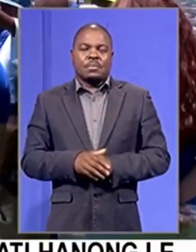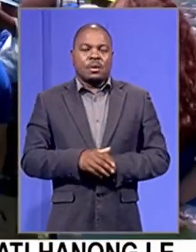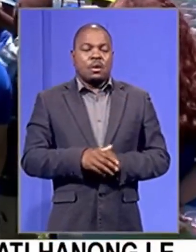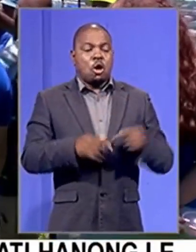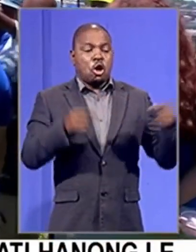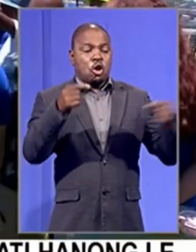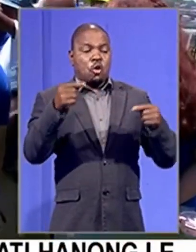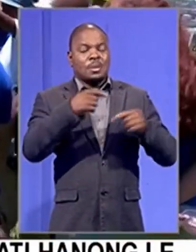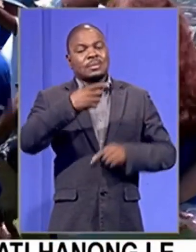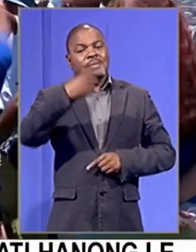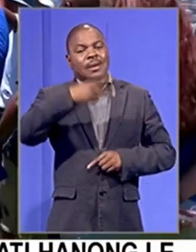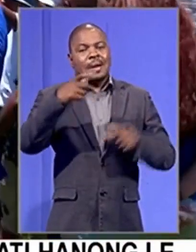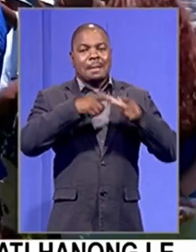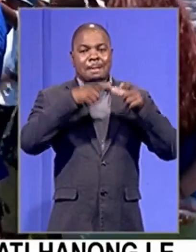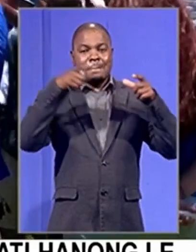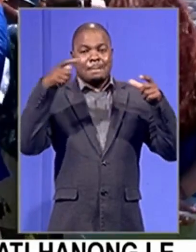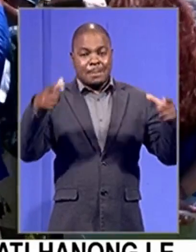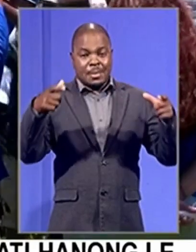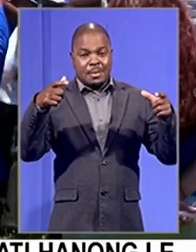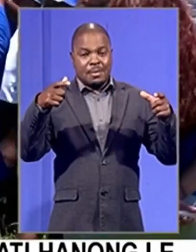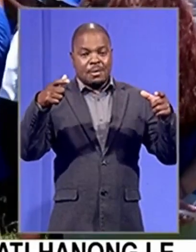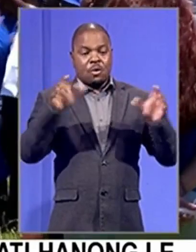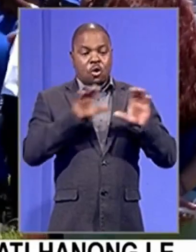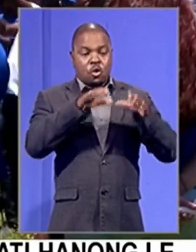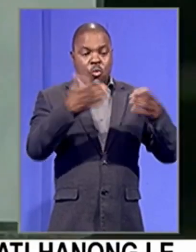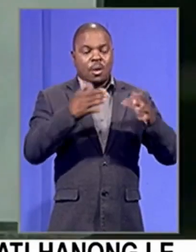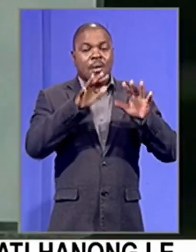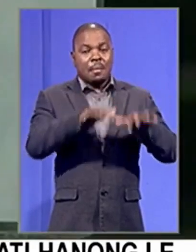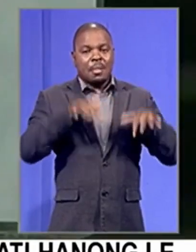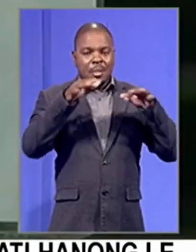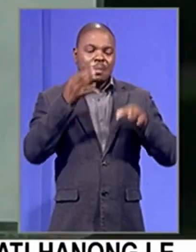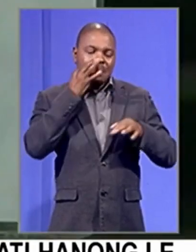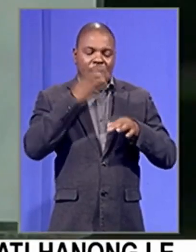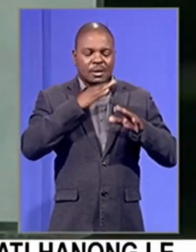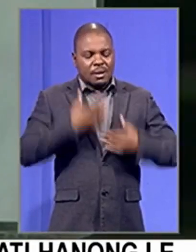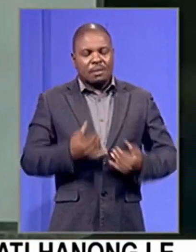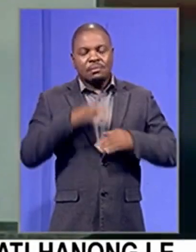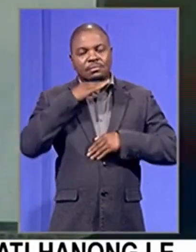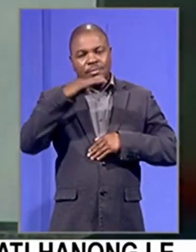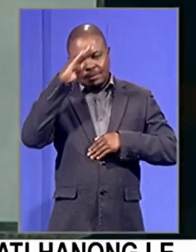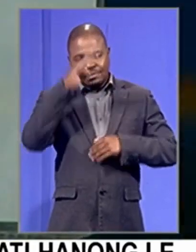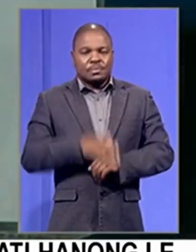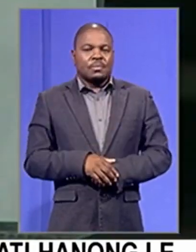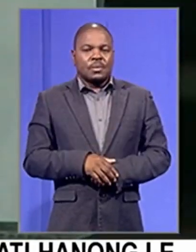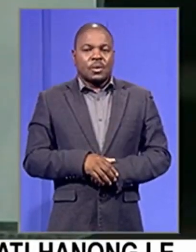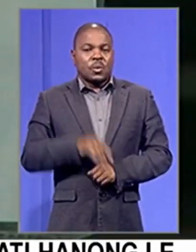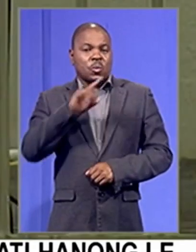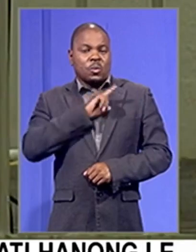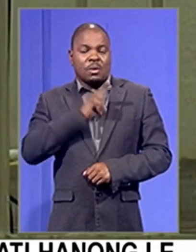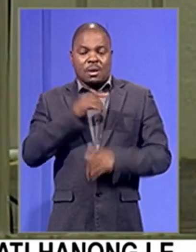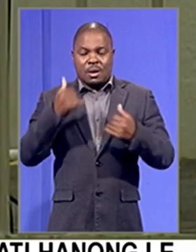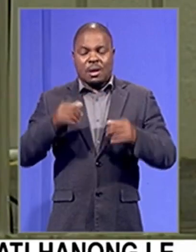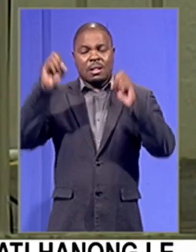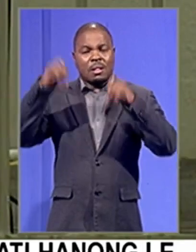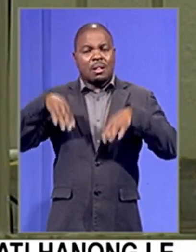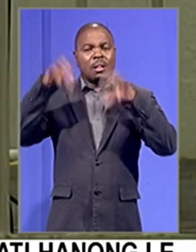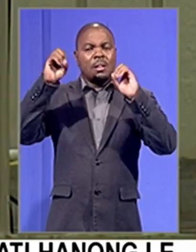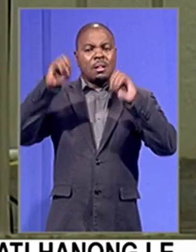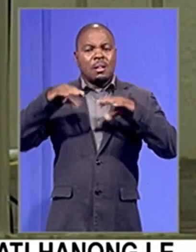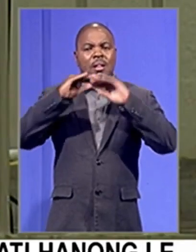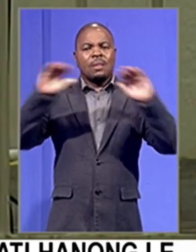le leng la bobedi ka bogolo kwa parlamenteng la re go lekane. Seno se tla jaaka naga e le mo legatong la borataro la kgaogo